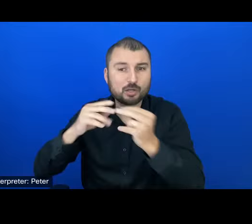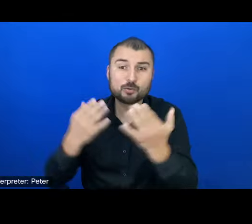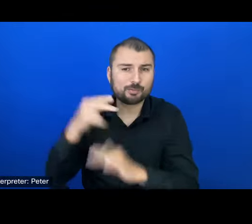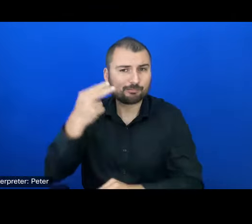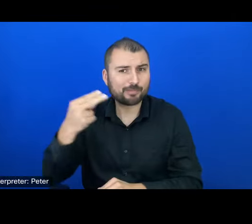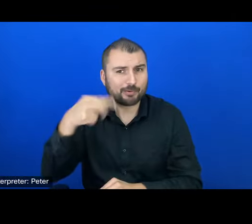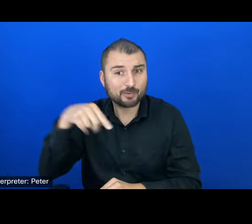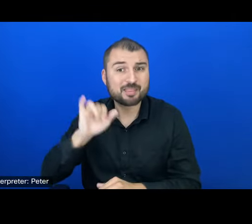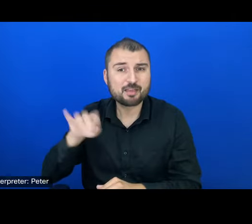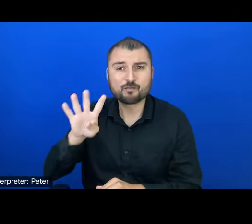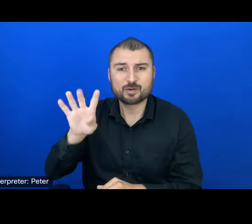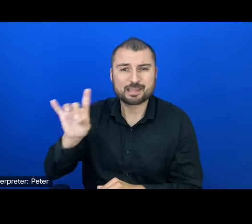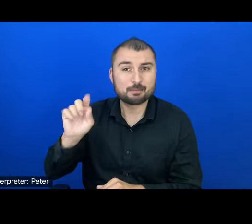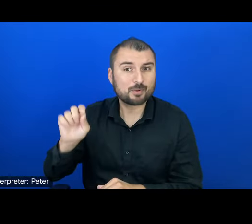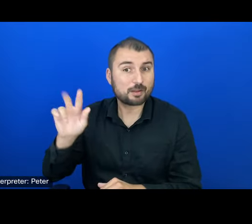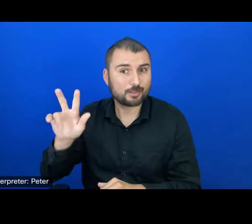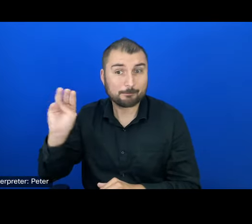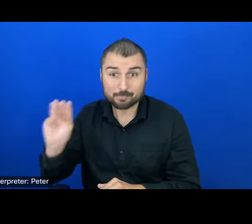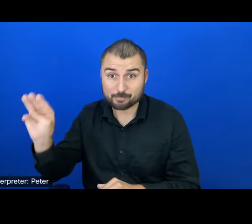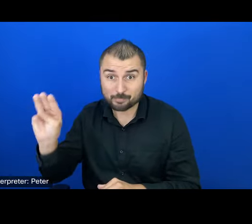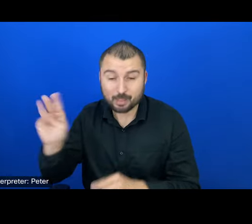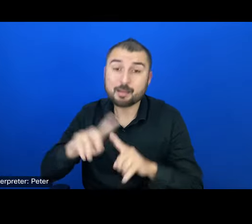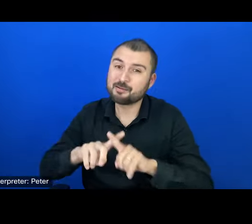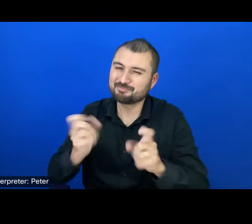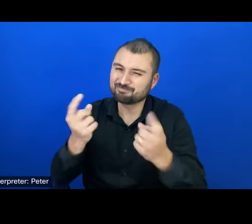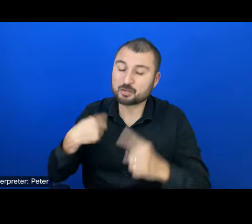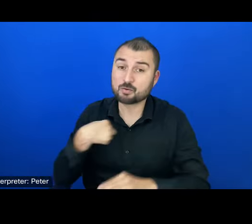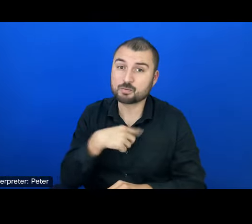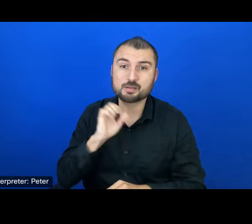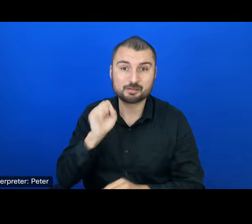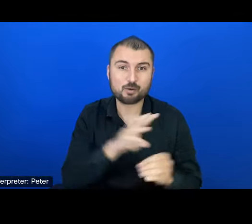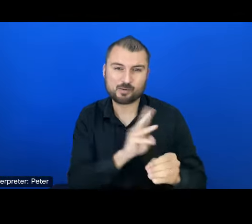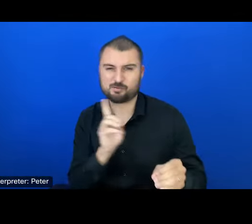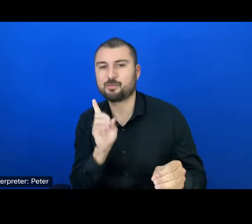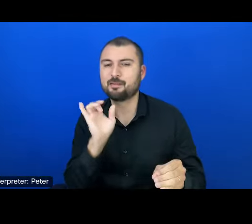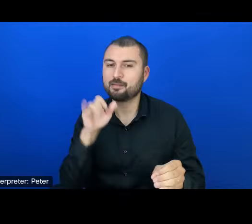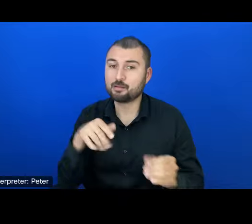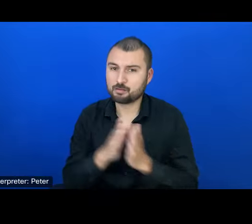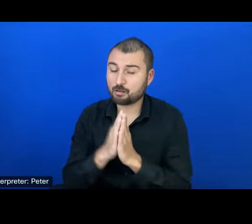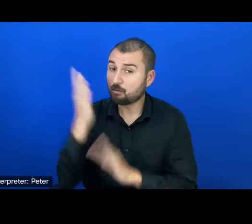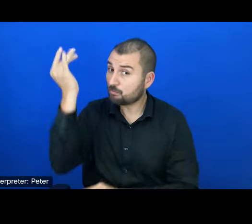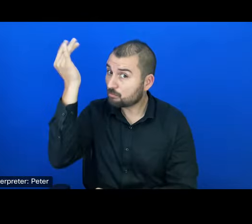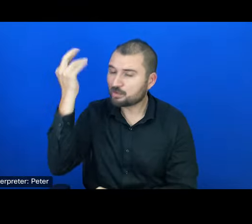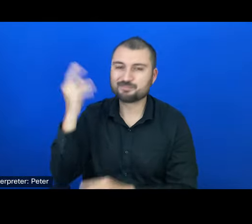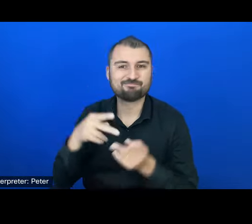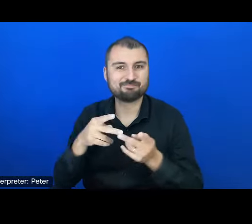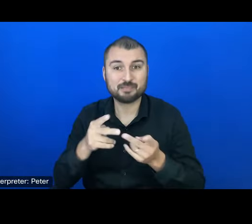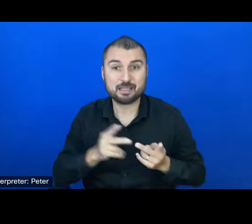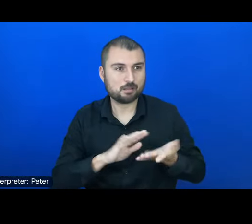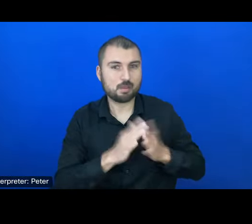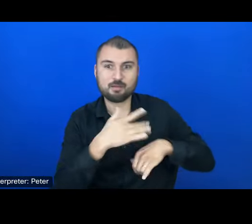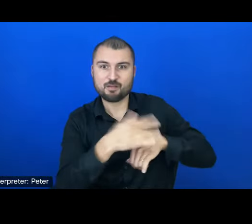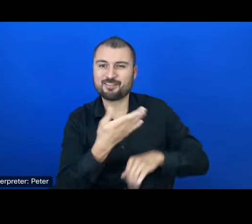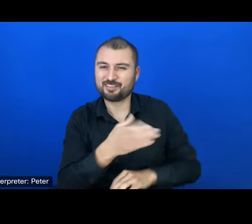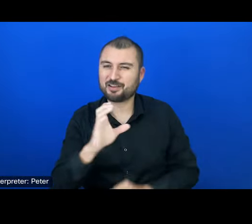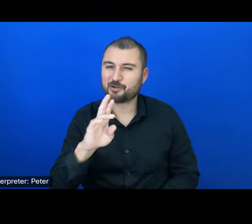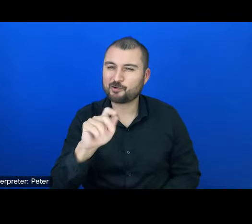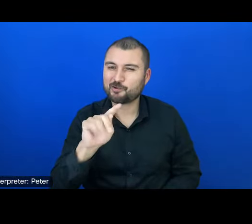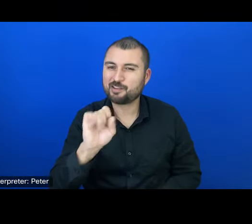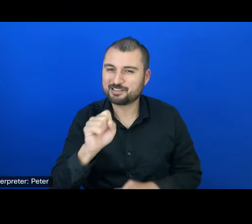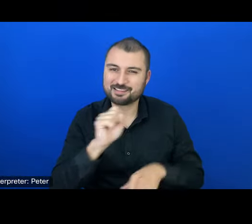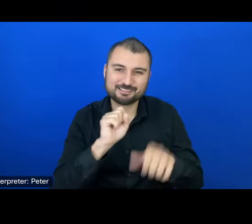headquarters. That amount was $48.3 million. However, we were able to withdraw that request because space became available at the Curtis State Office